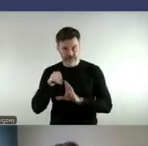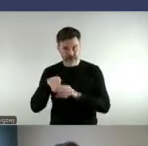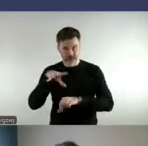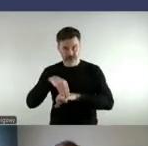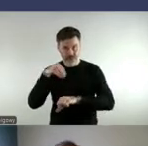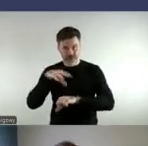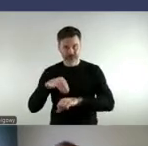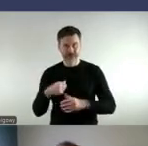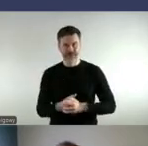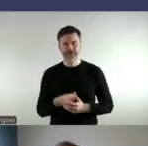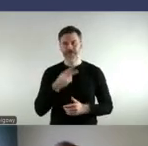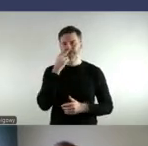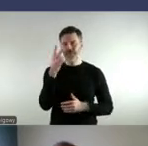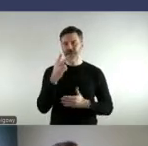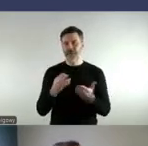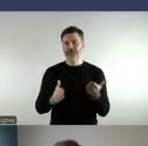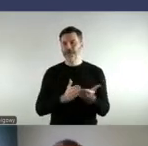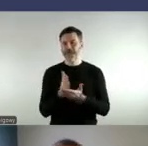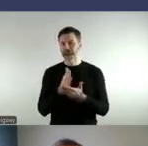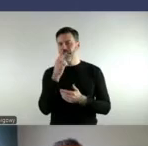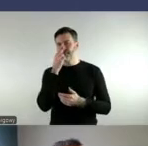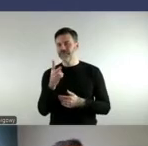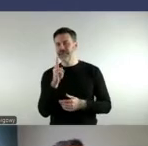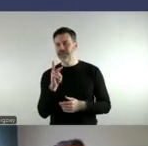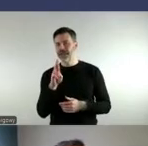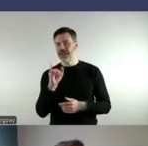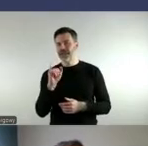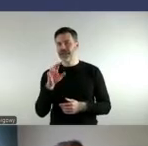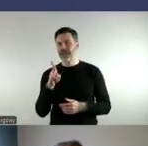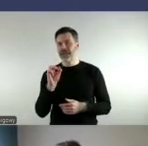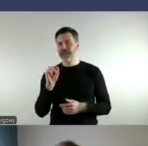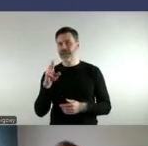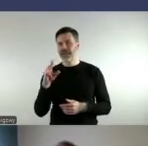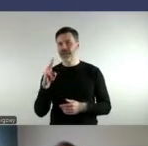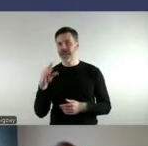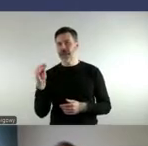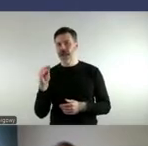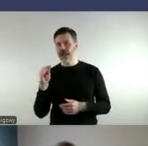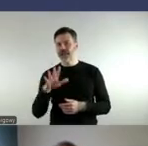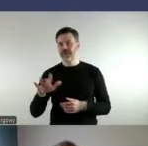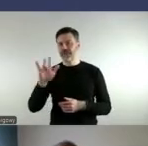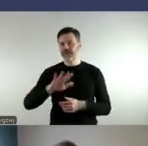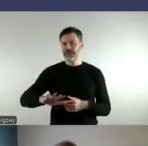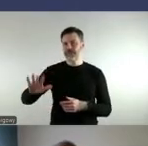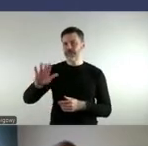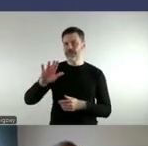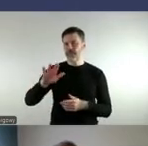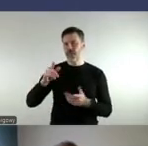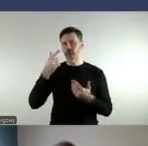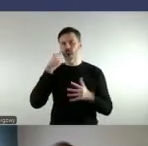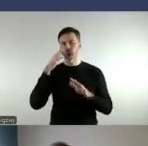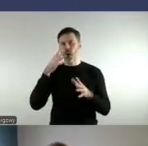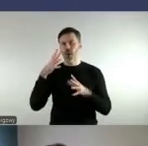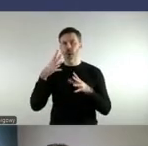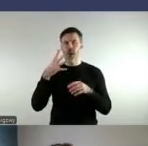in the center of Hønefoss is located approximately 50 kilometers northwest